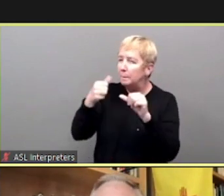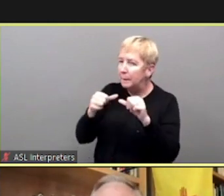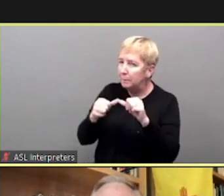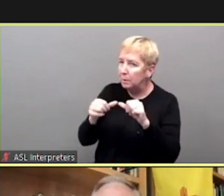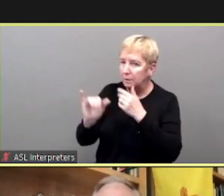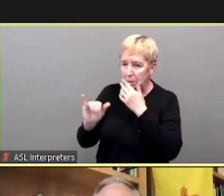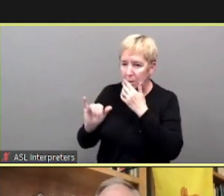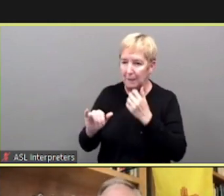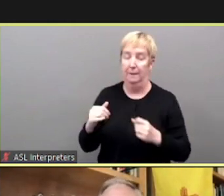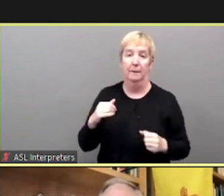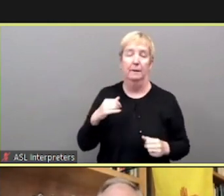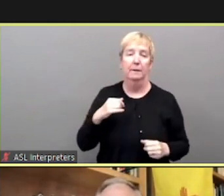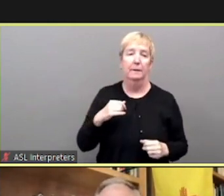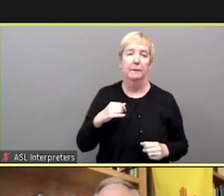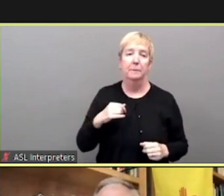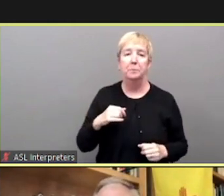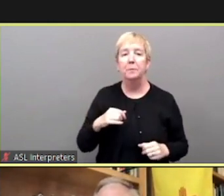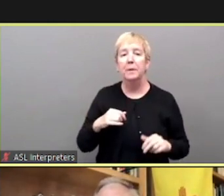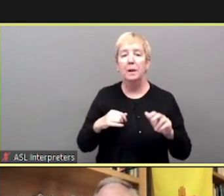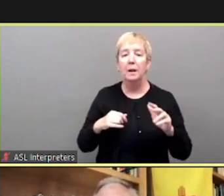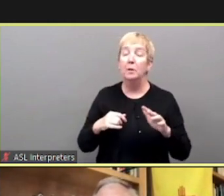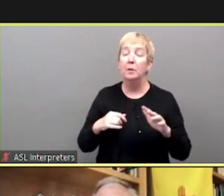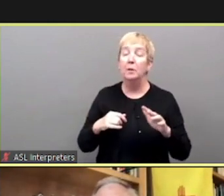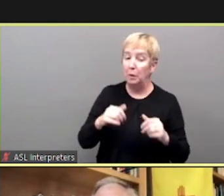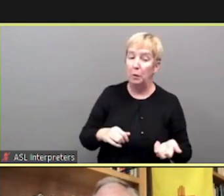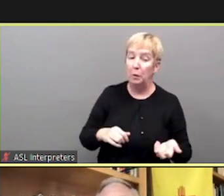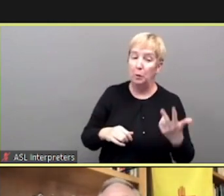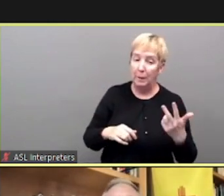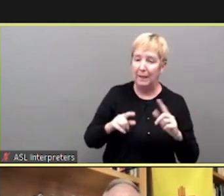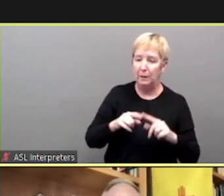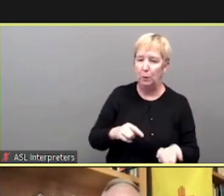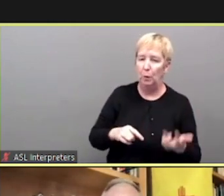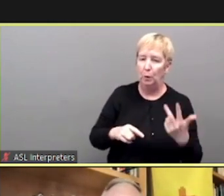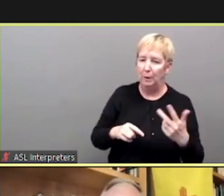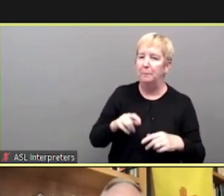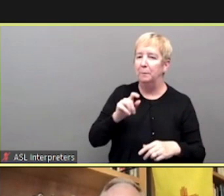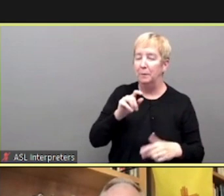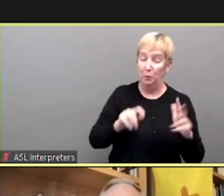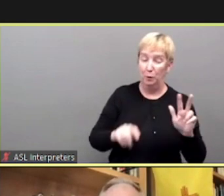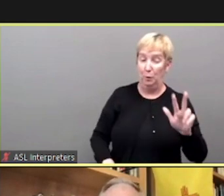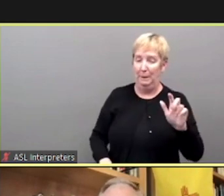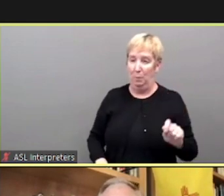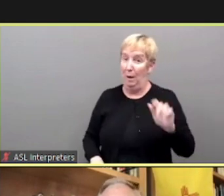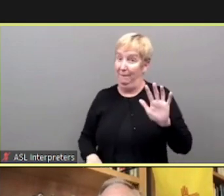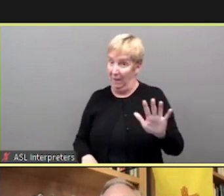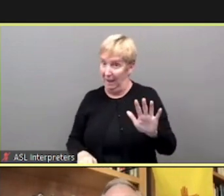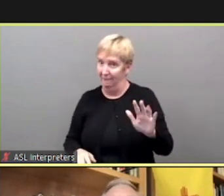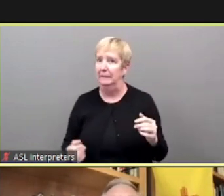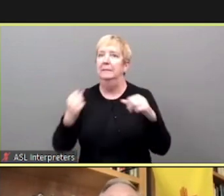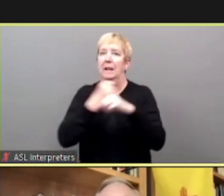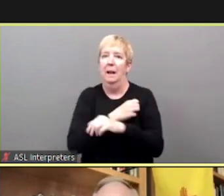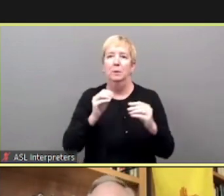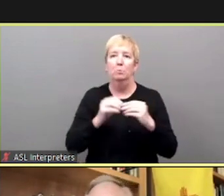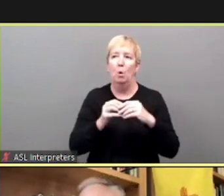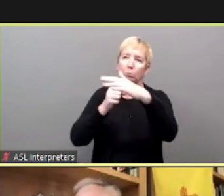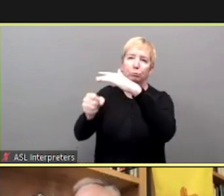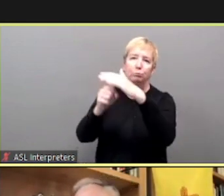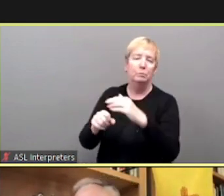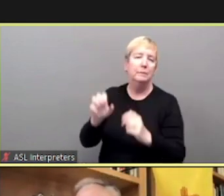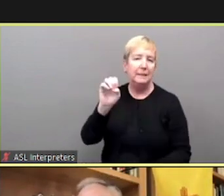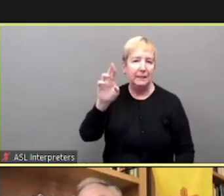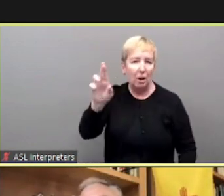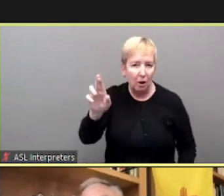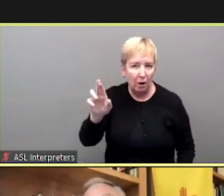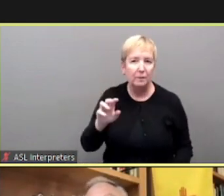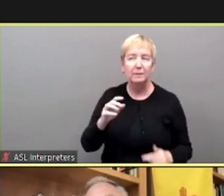from previously, 3 to 3.5 times as many ER visits as states like New Mexico with high vax rates, and 3 to 3.5